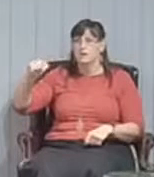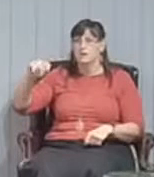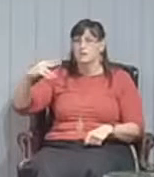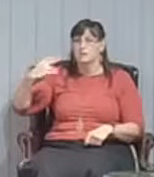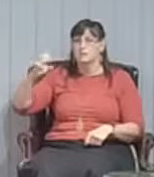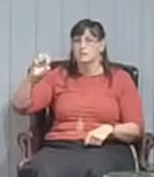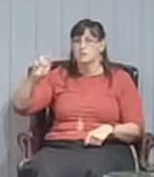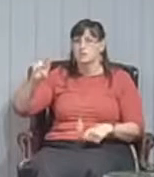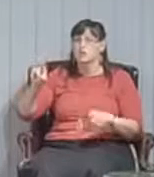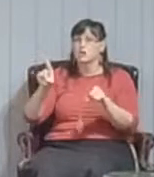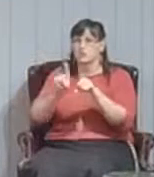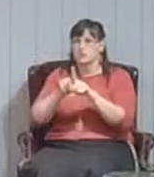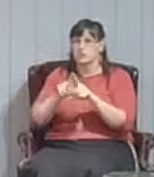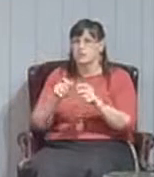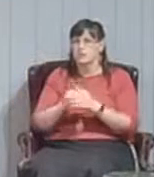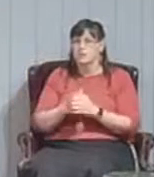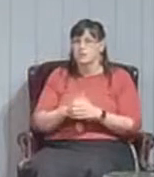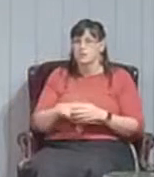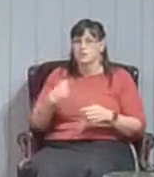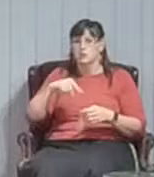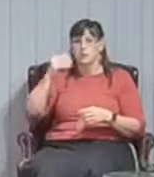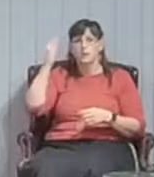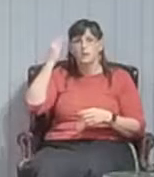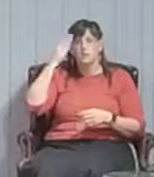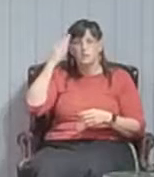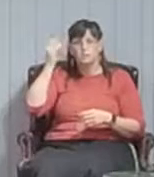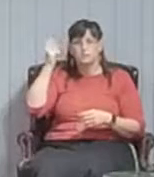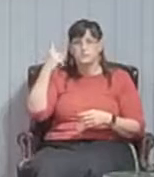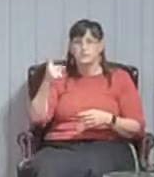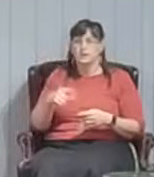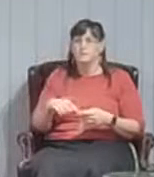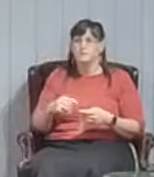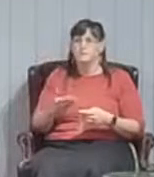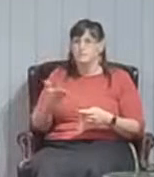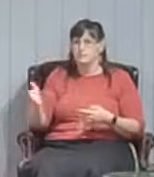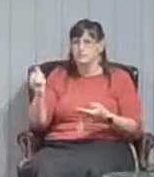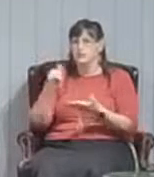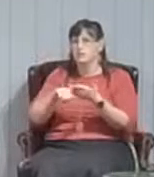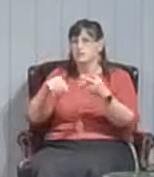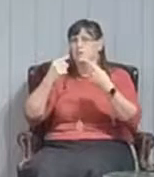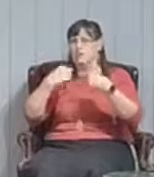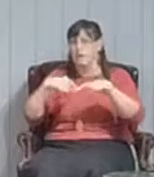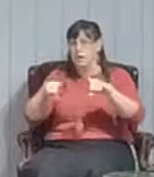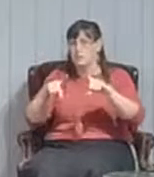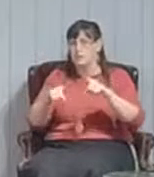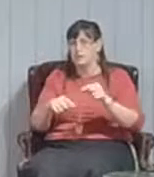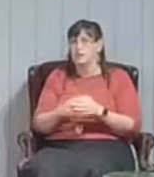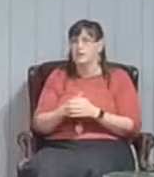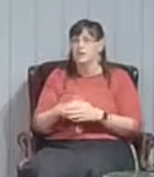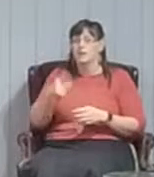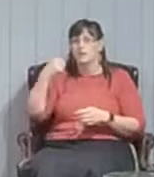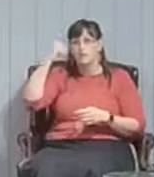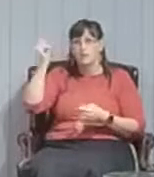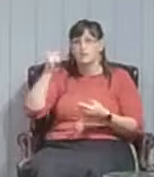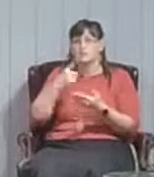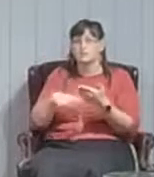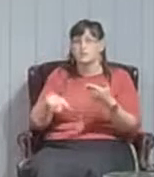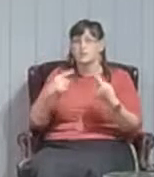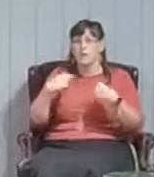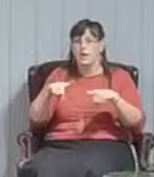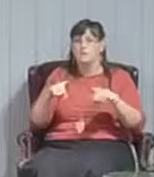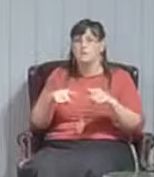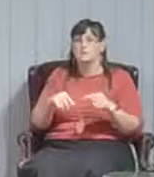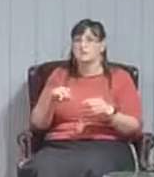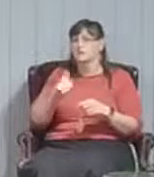so we can know something about what's going on in this time, in Ezra. We can know something about what's going on because of what goes on in the